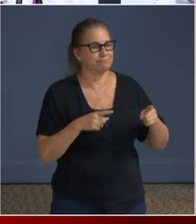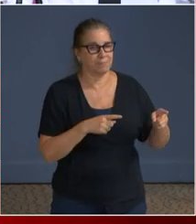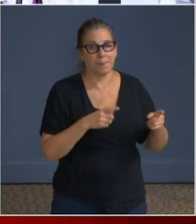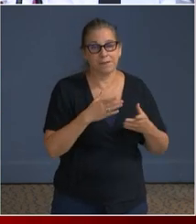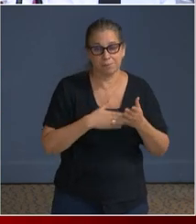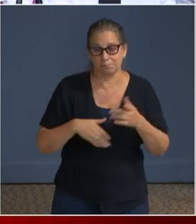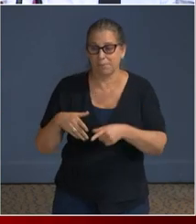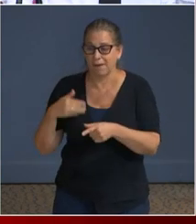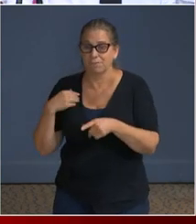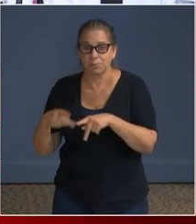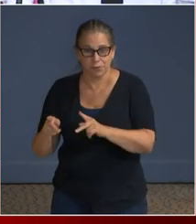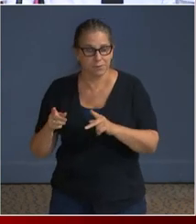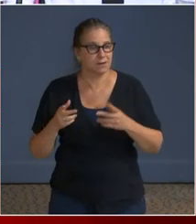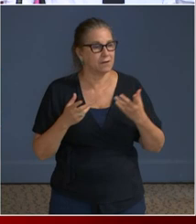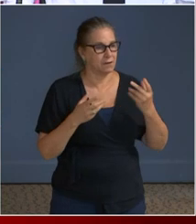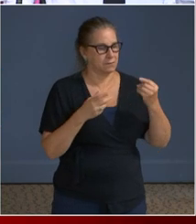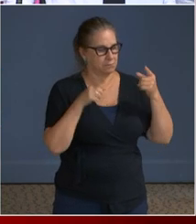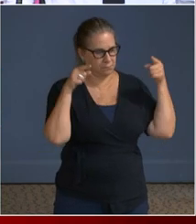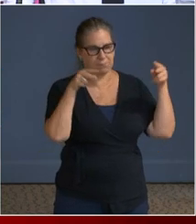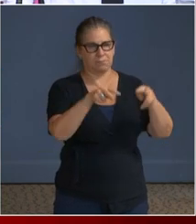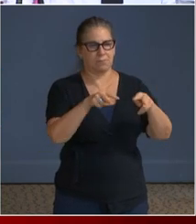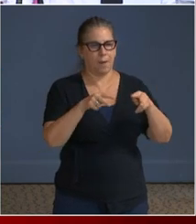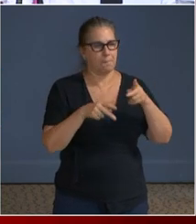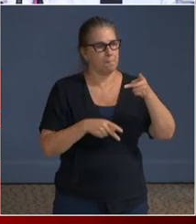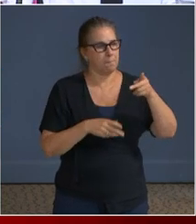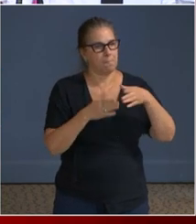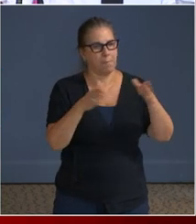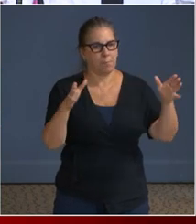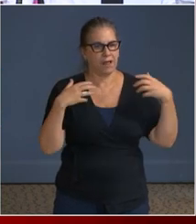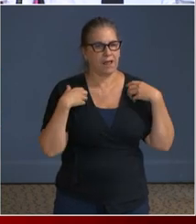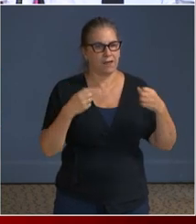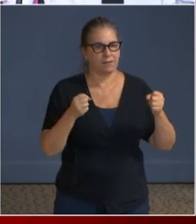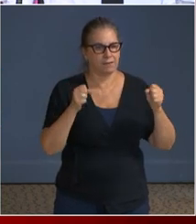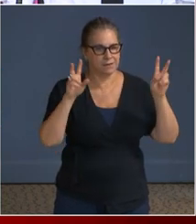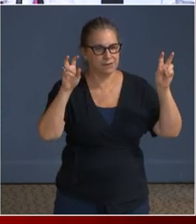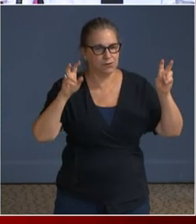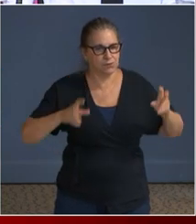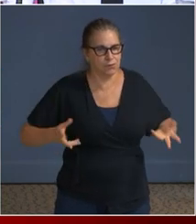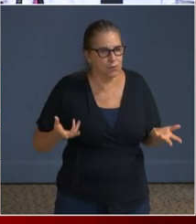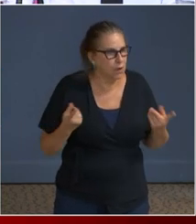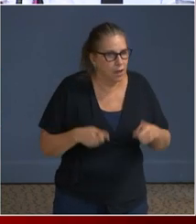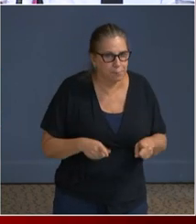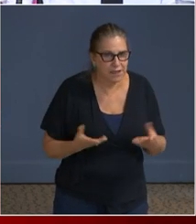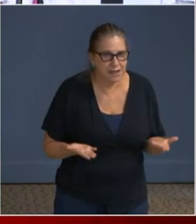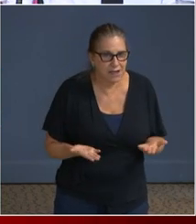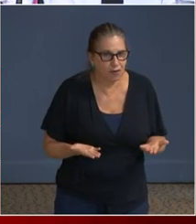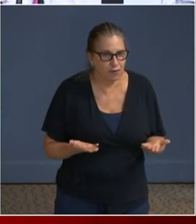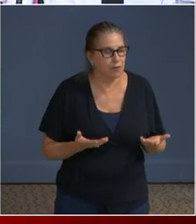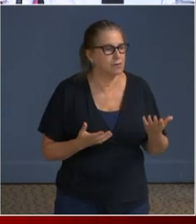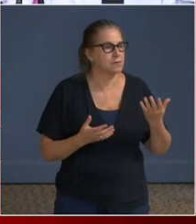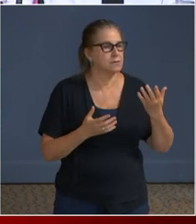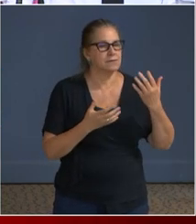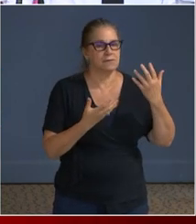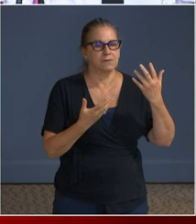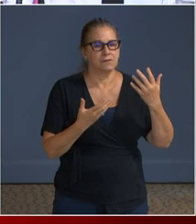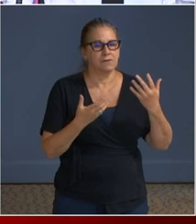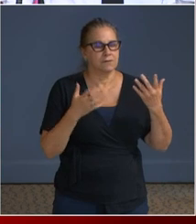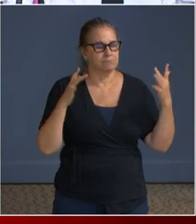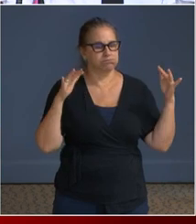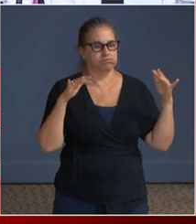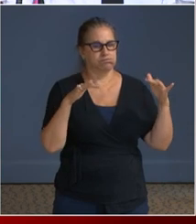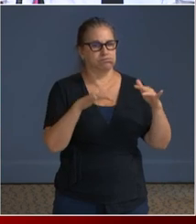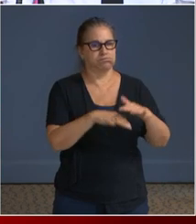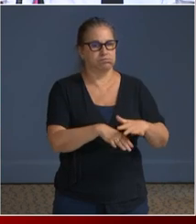emergency began. And in this particular instance, what happened was we had one of those large gatherings, and we